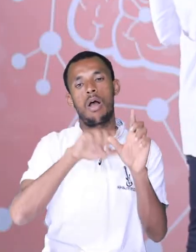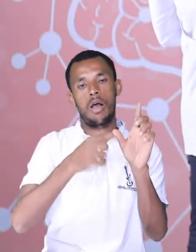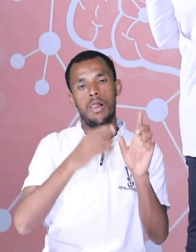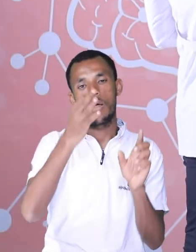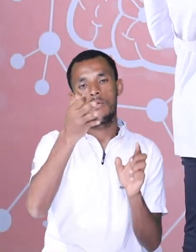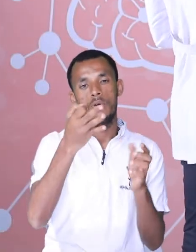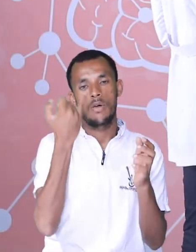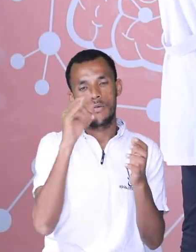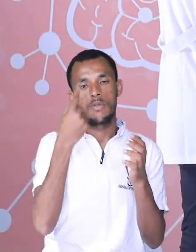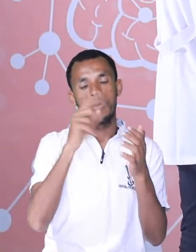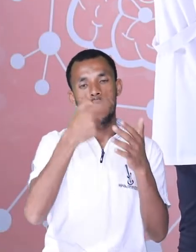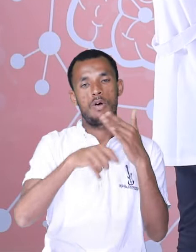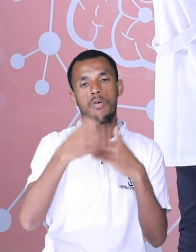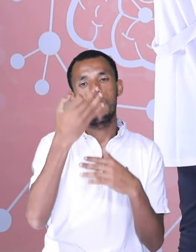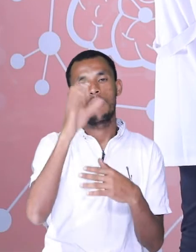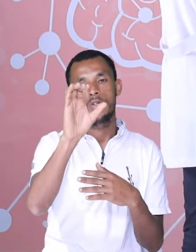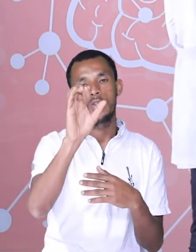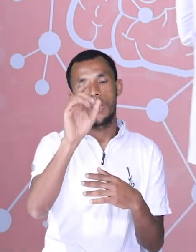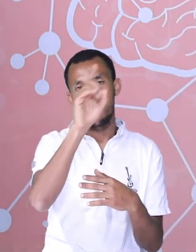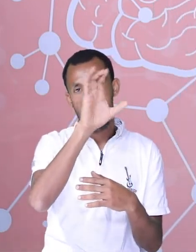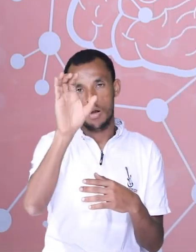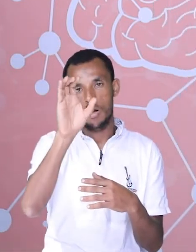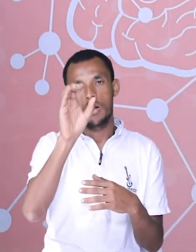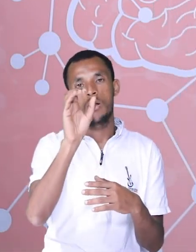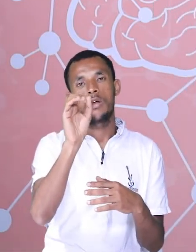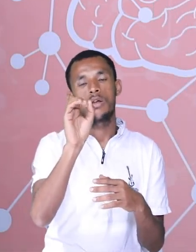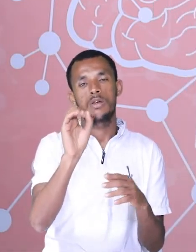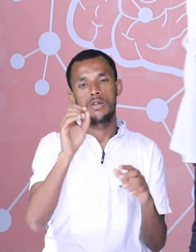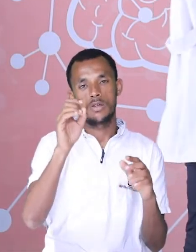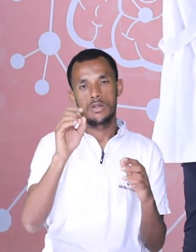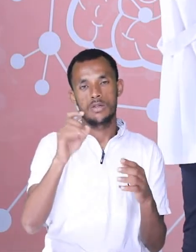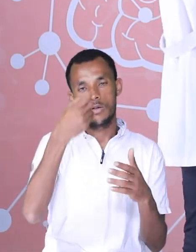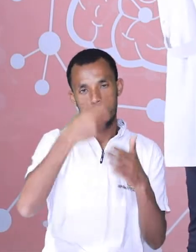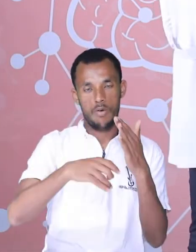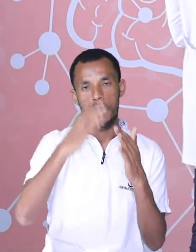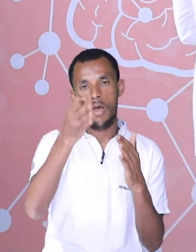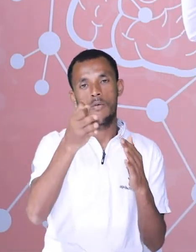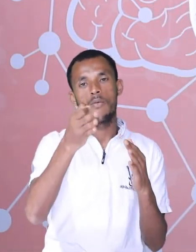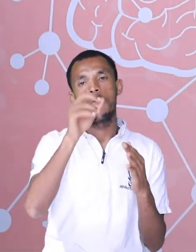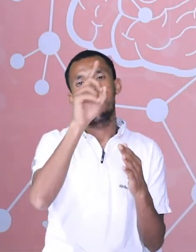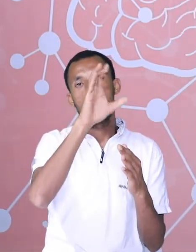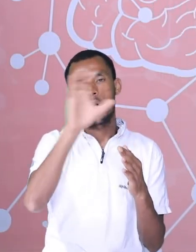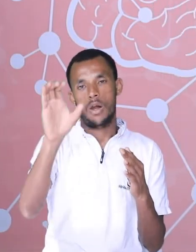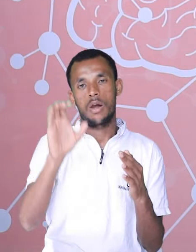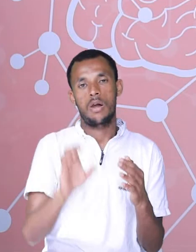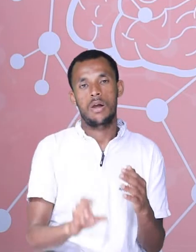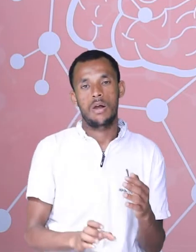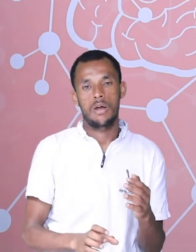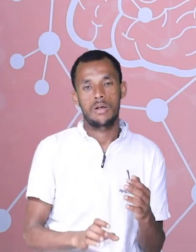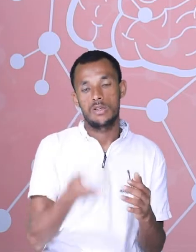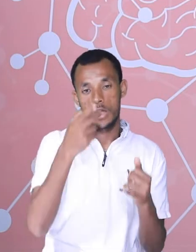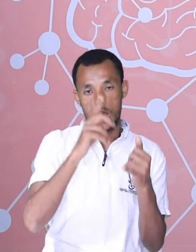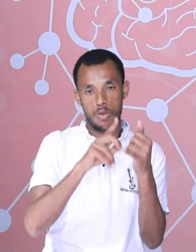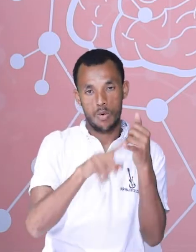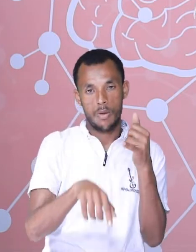means if the value of C is 100 degree, the value of F is also have to be 100 degree. And the